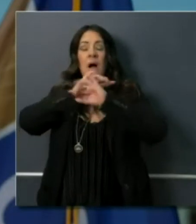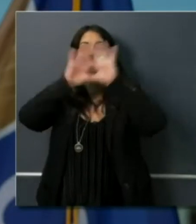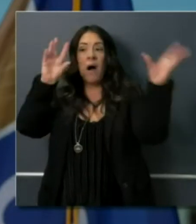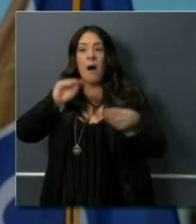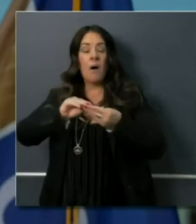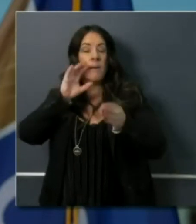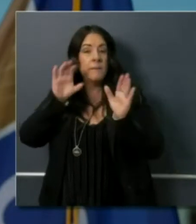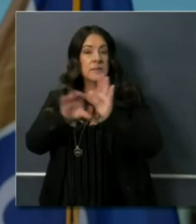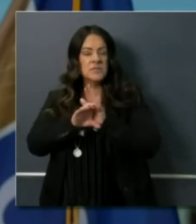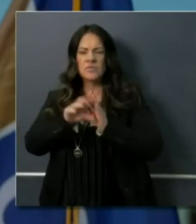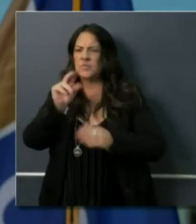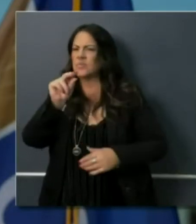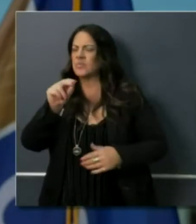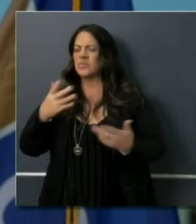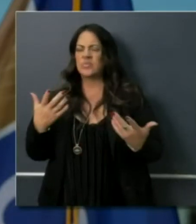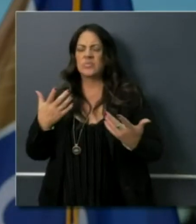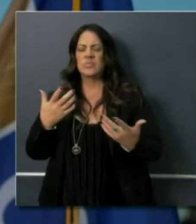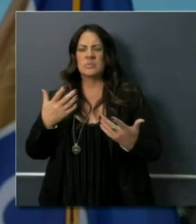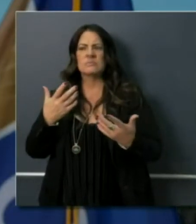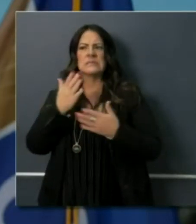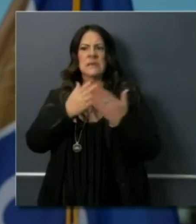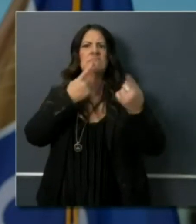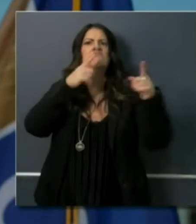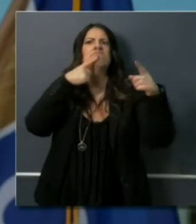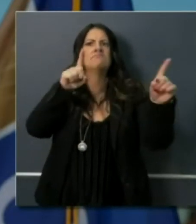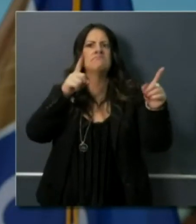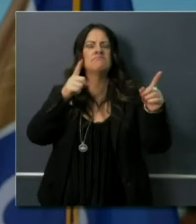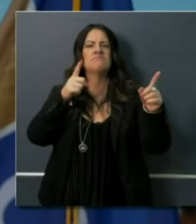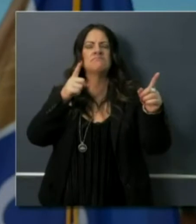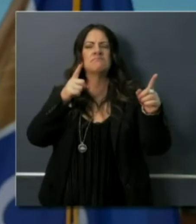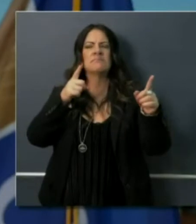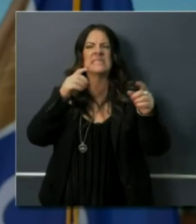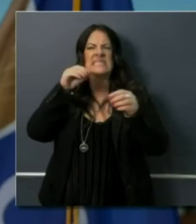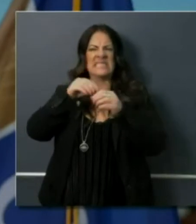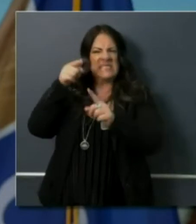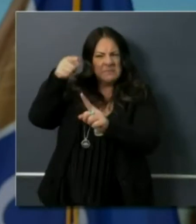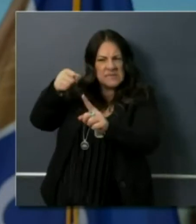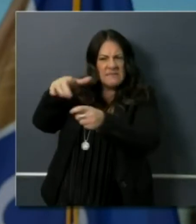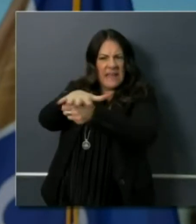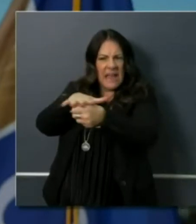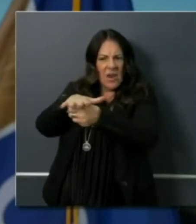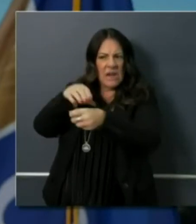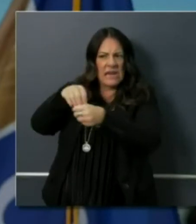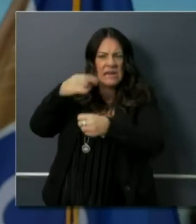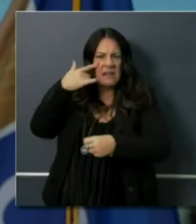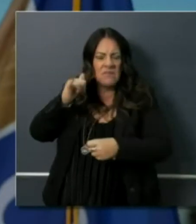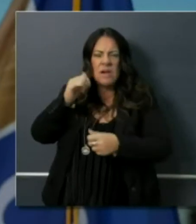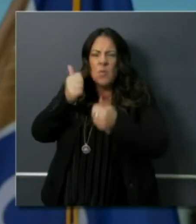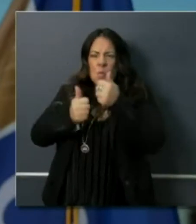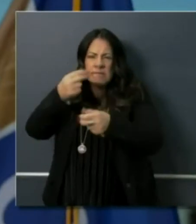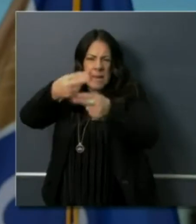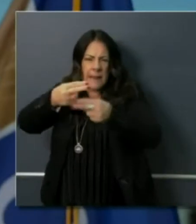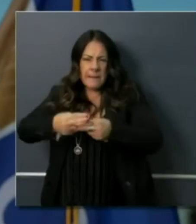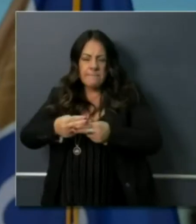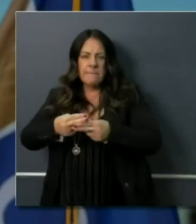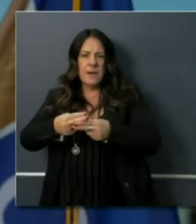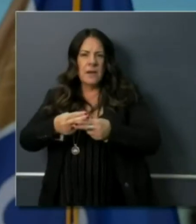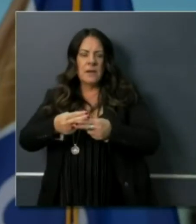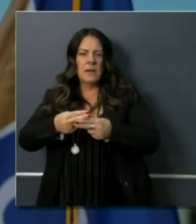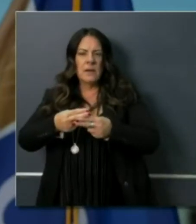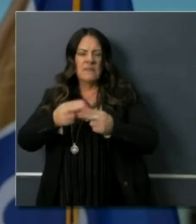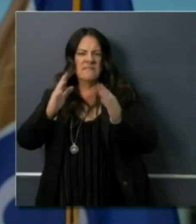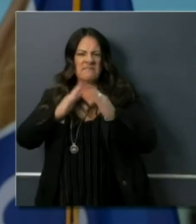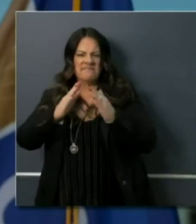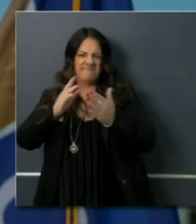been some appropriate headlines about certain areas in the state of California and specific facilities that have become